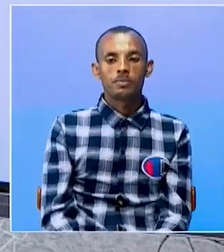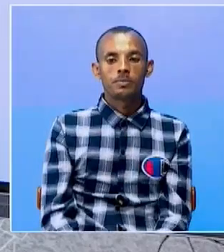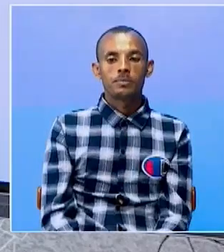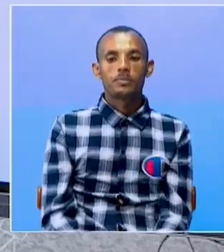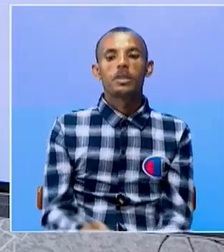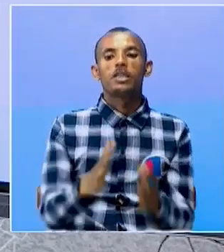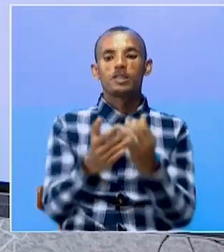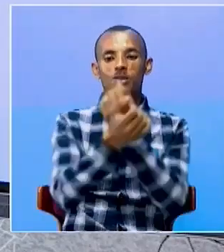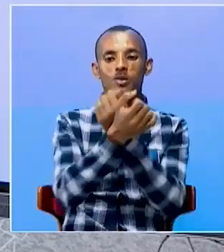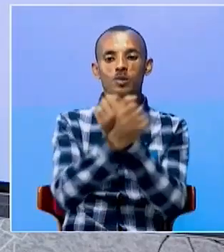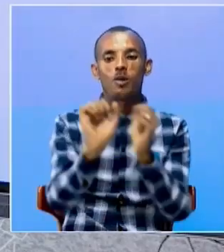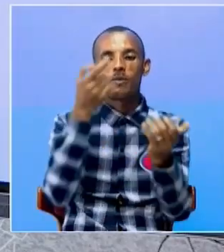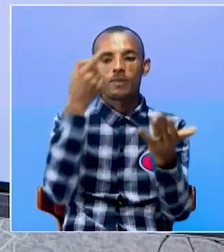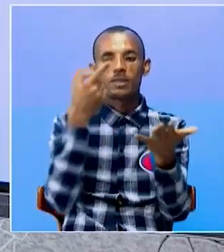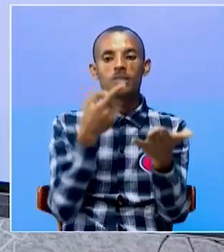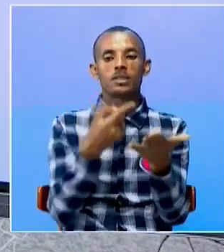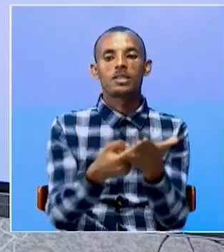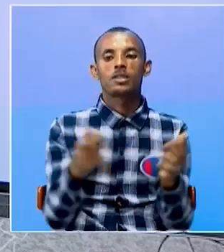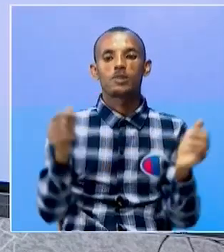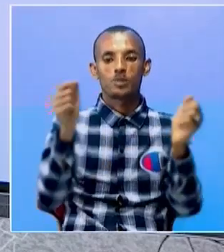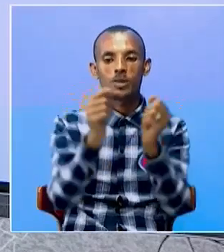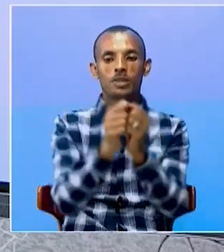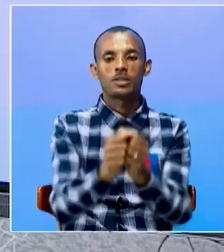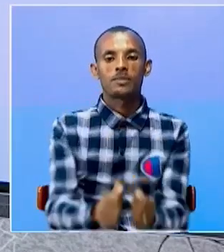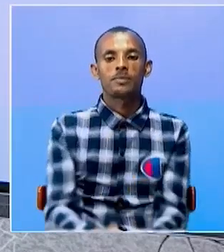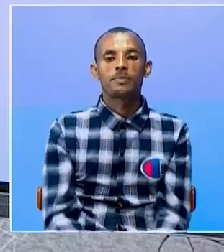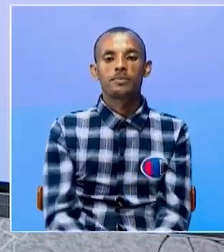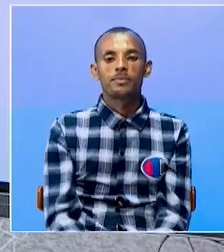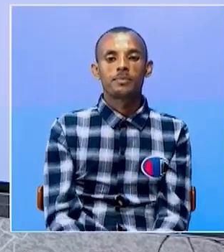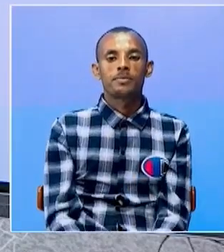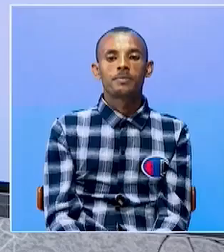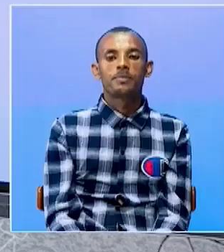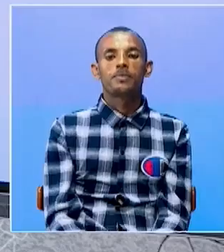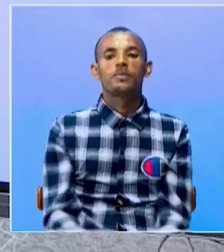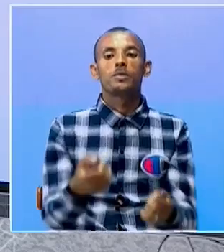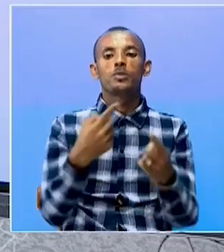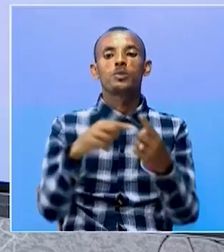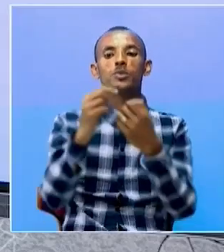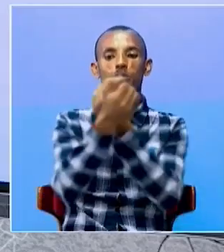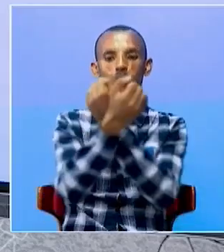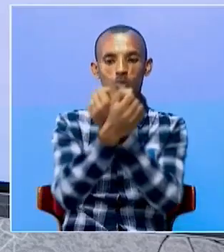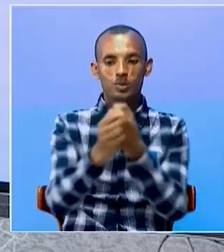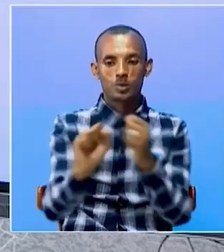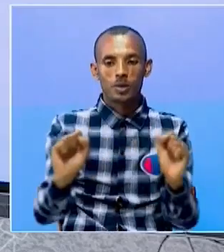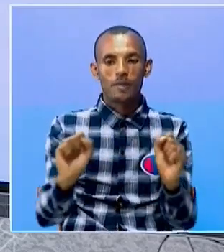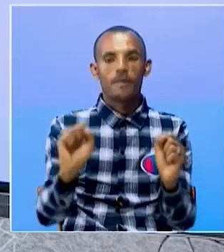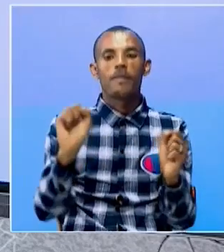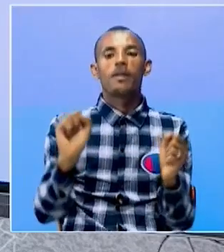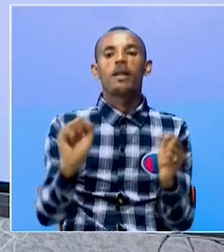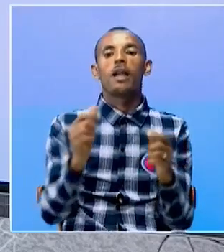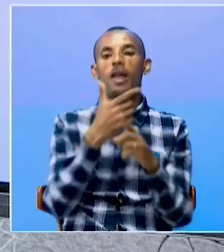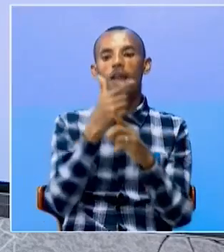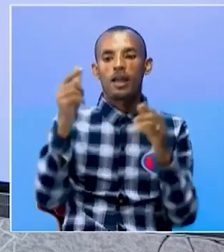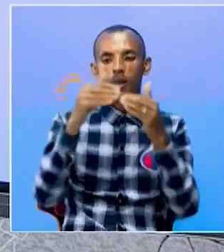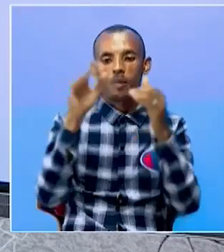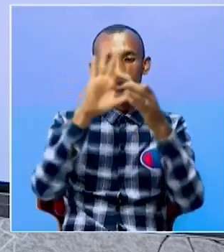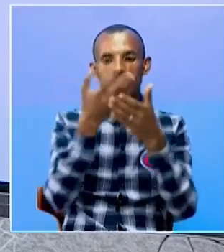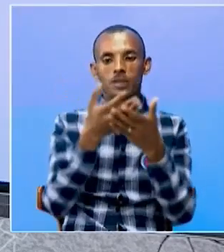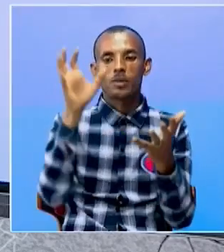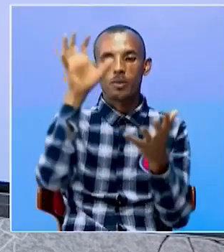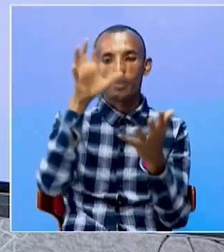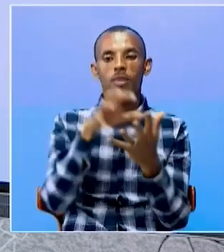Let's solve this together. To solve linear equations